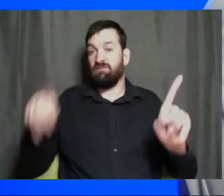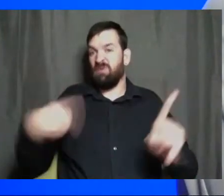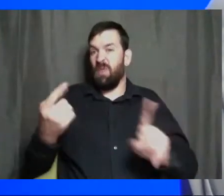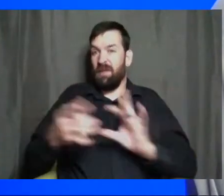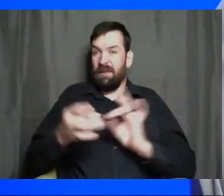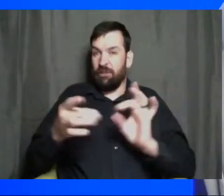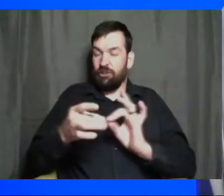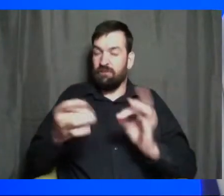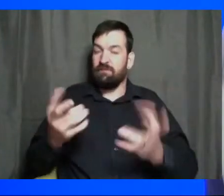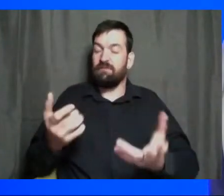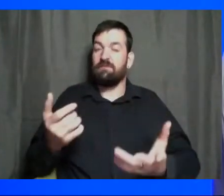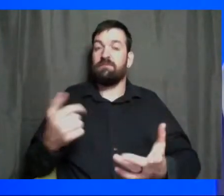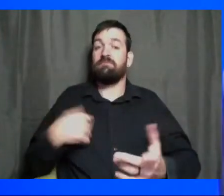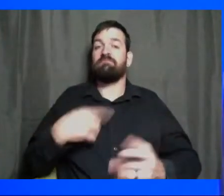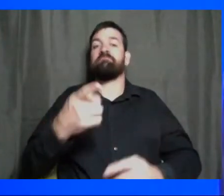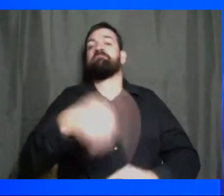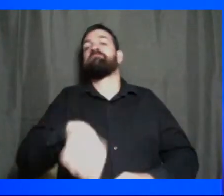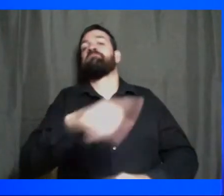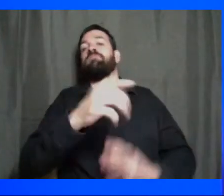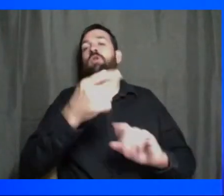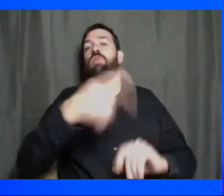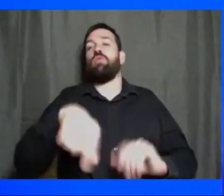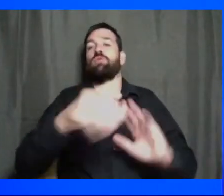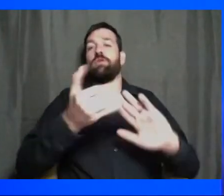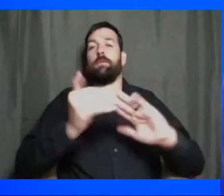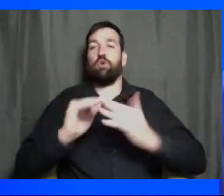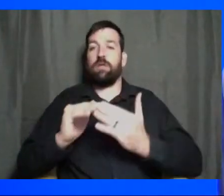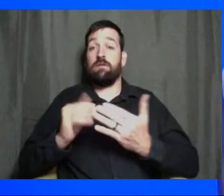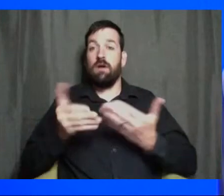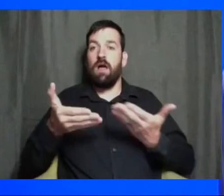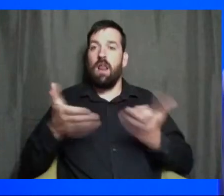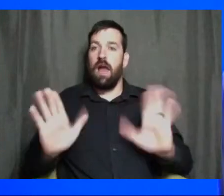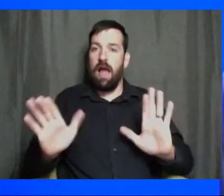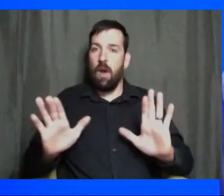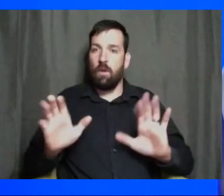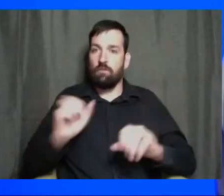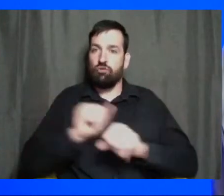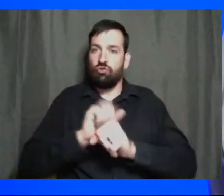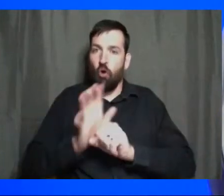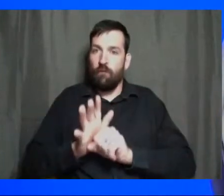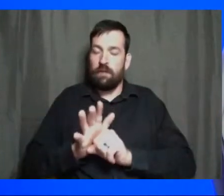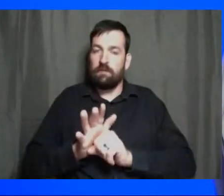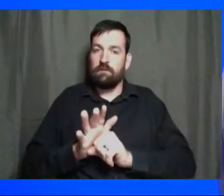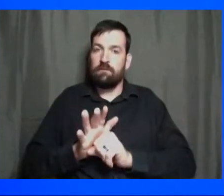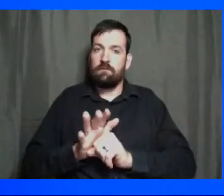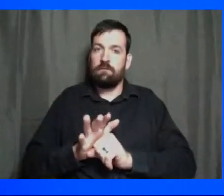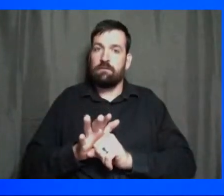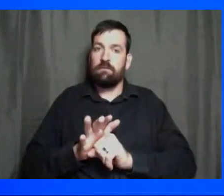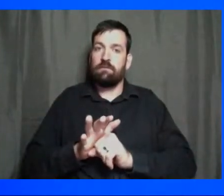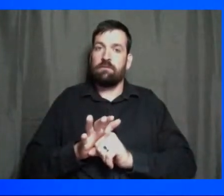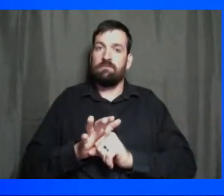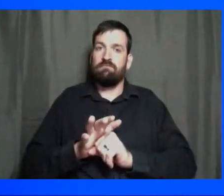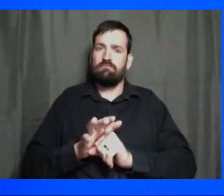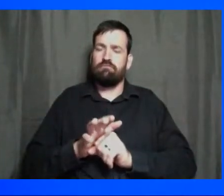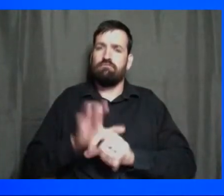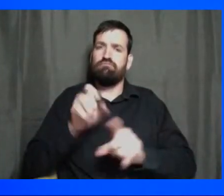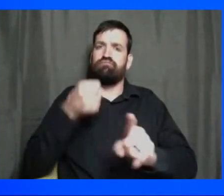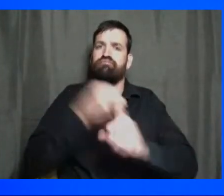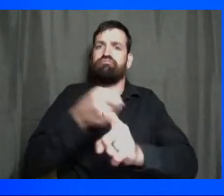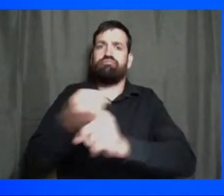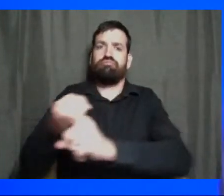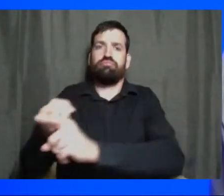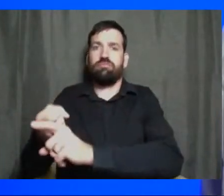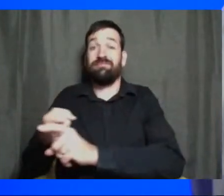in these communities where they've allowed COVID to really, the incidence of COVID to be so high, is at least they're building herd